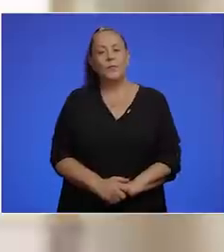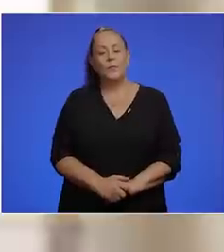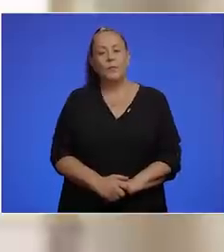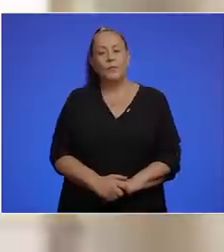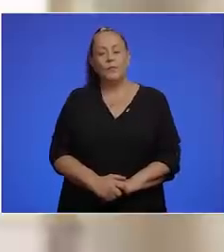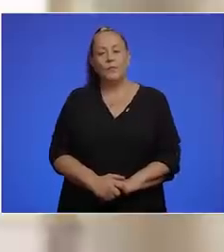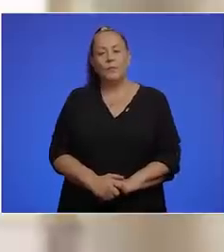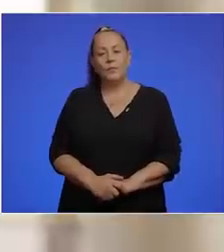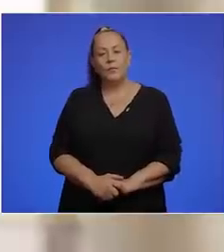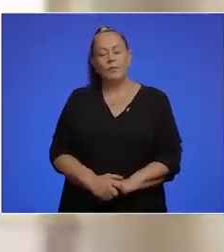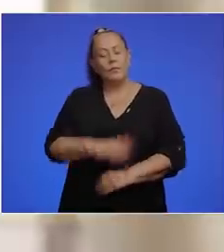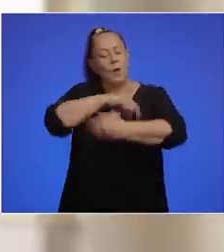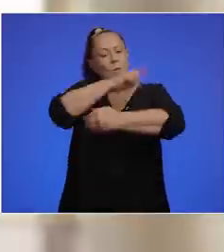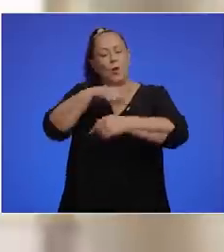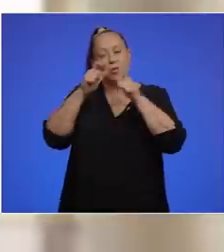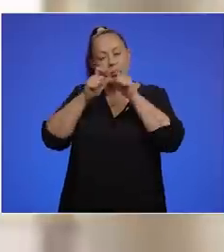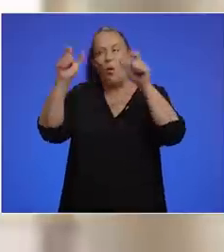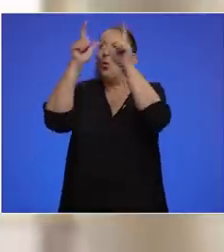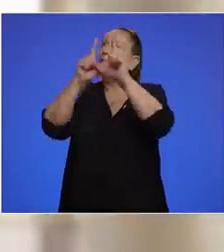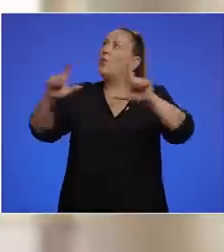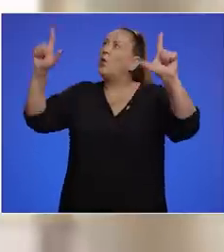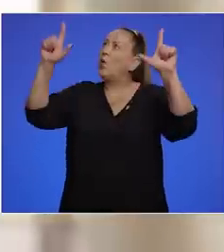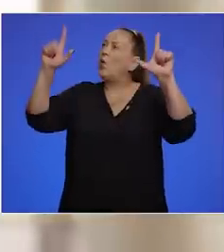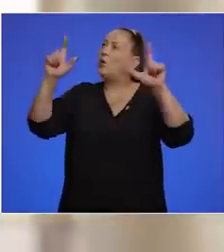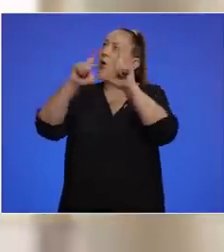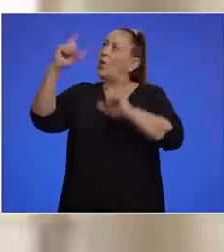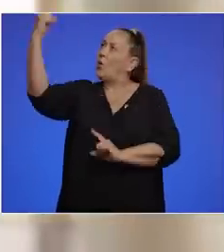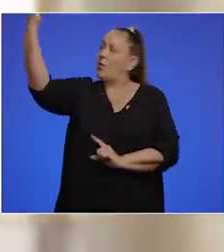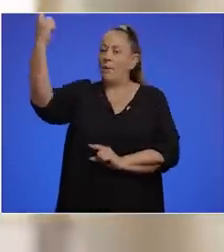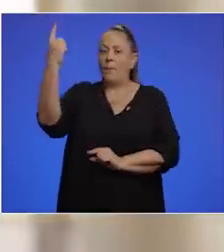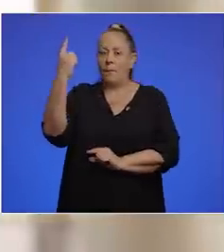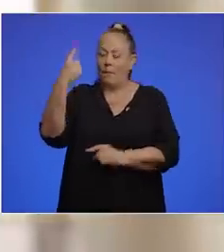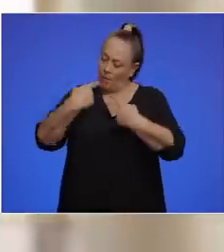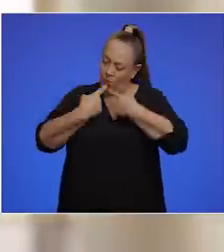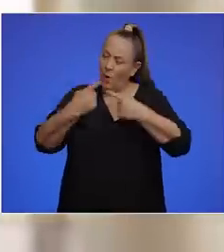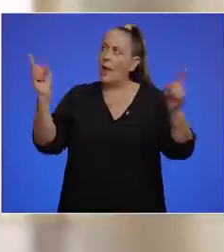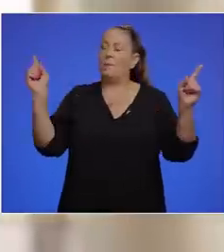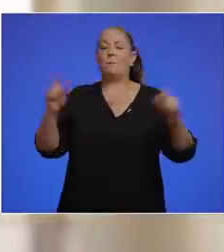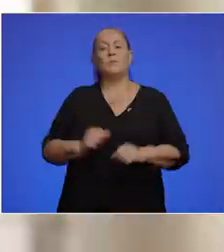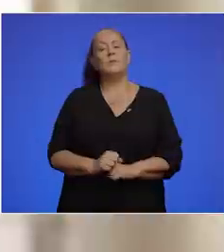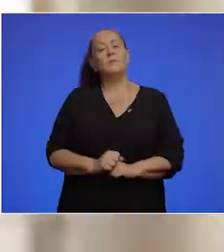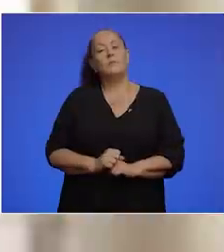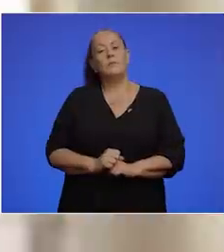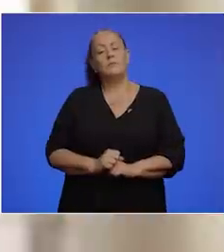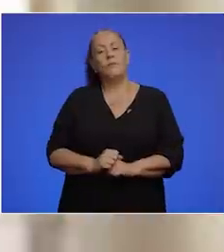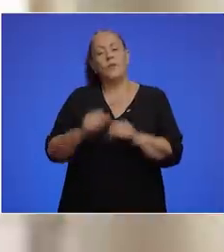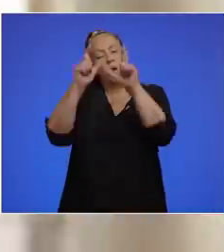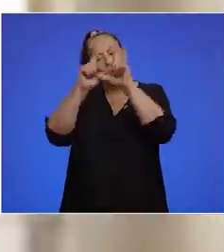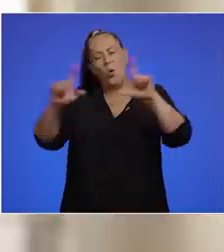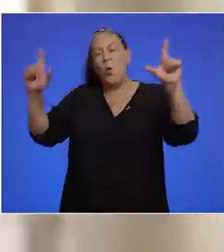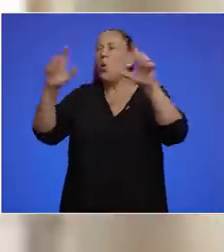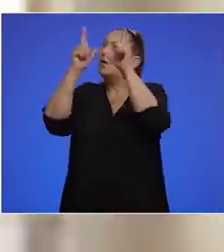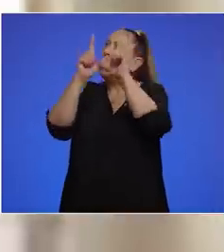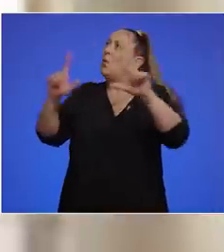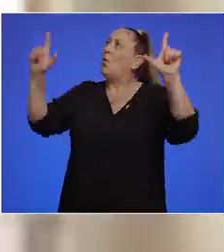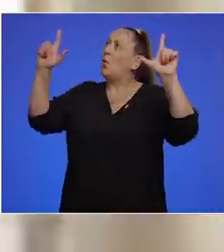He called on the name of the Lord. The Lord passed before him and proclaimed, Lord,